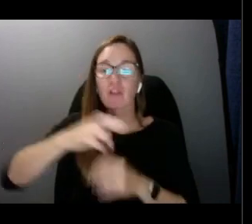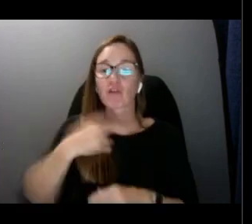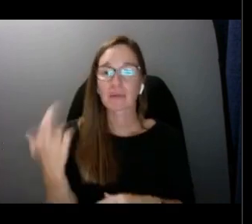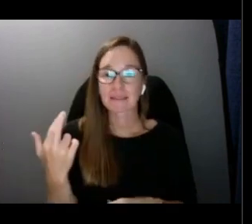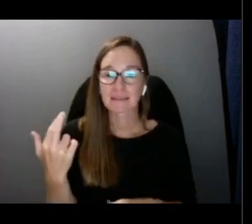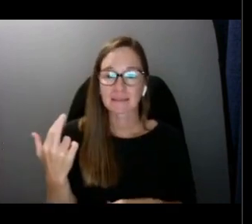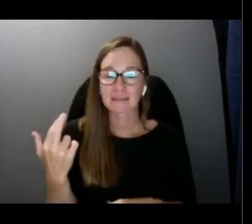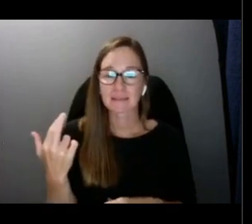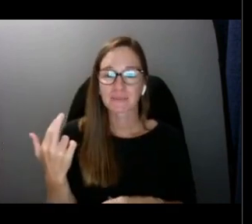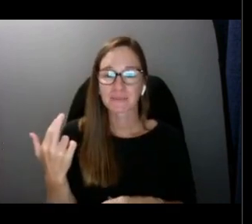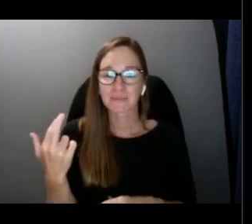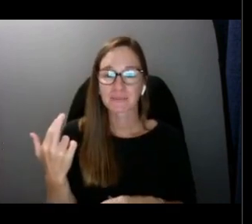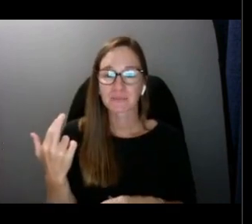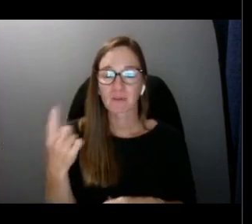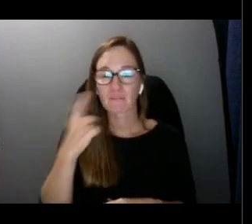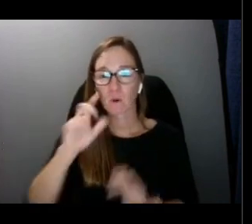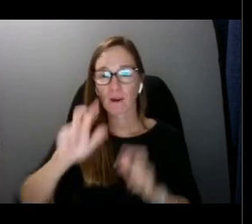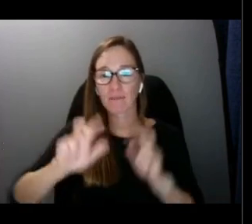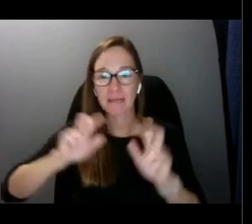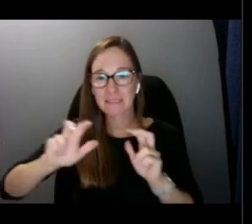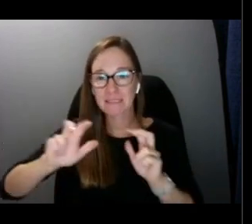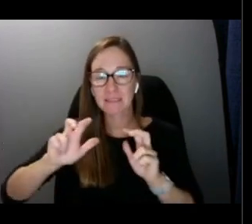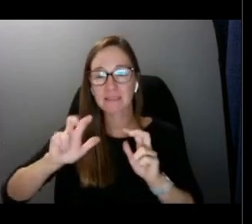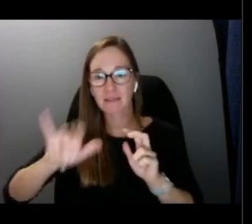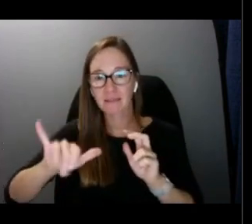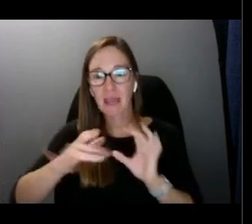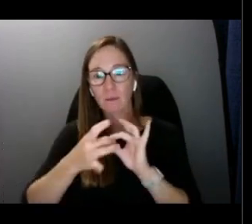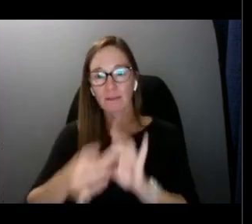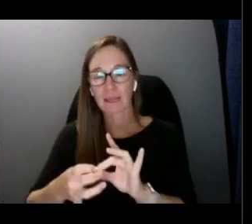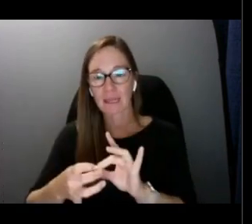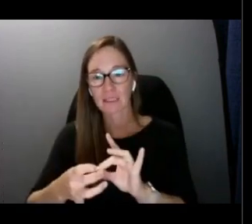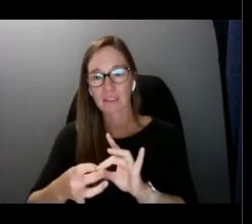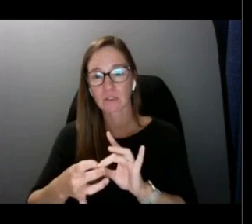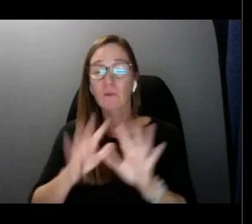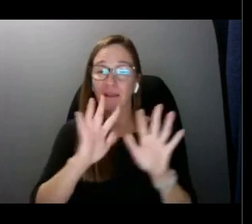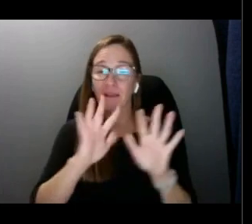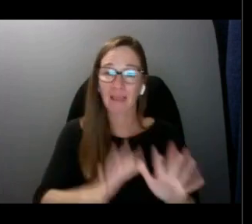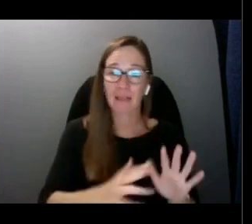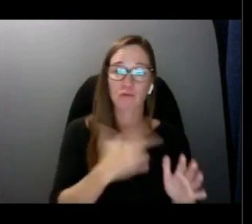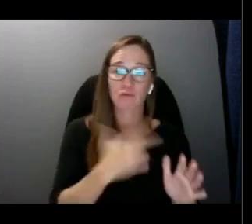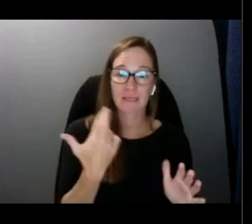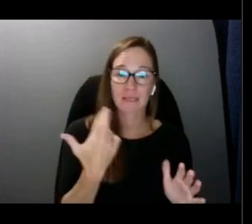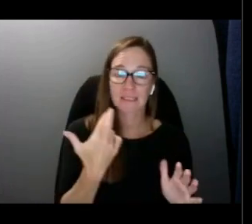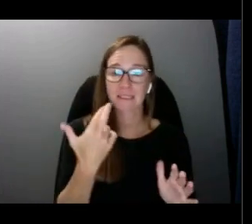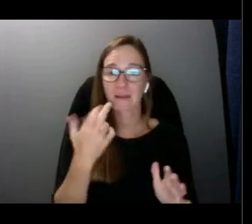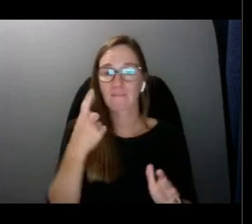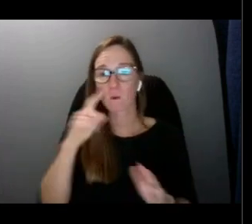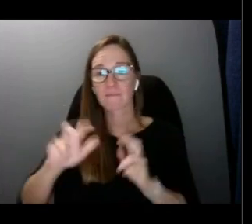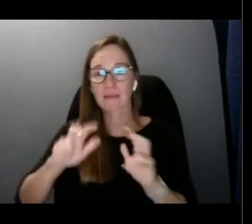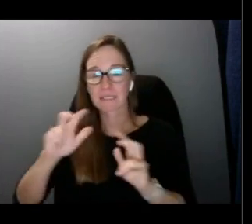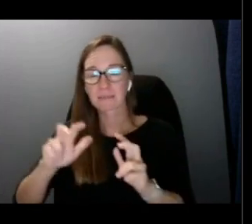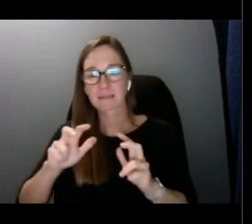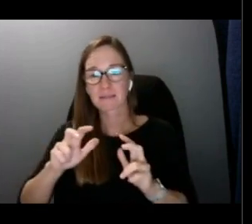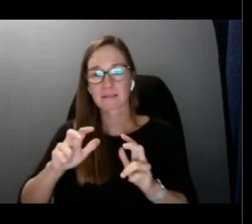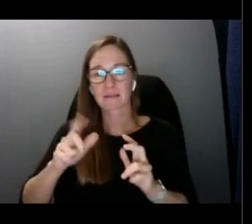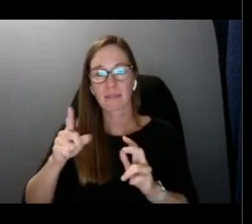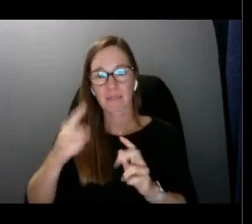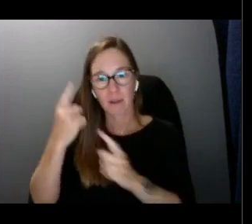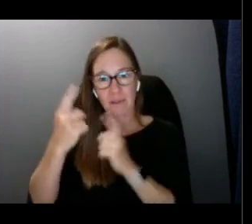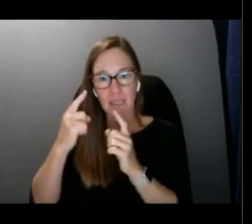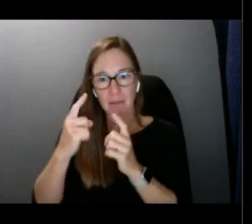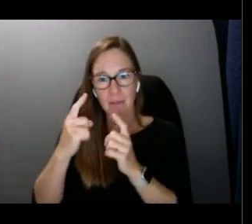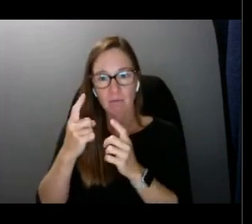risks of investments that relate, the climate risks of investments they are considering making.